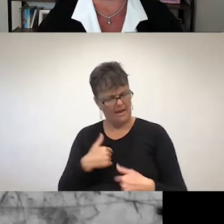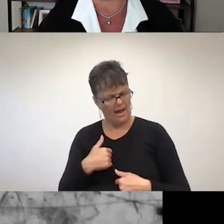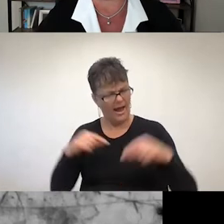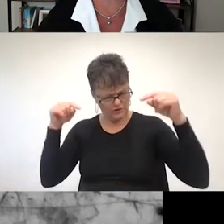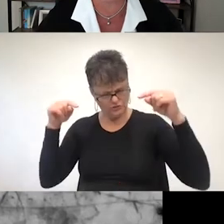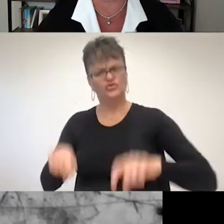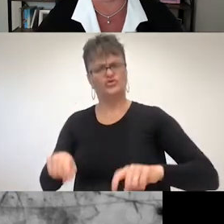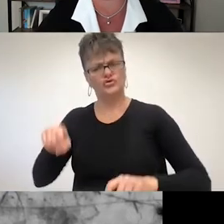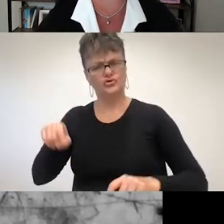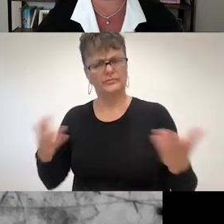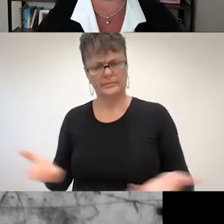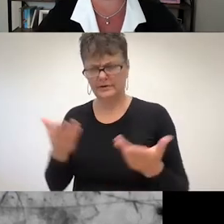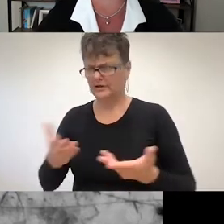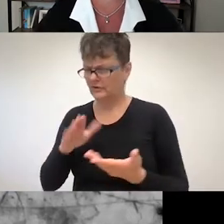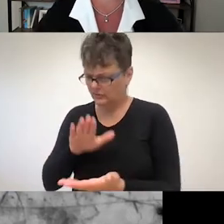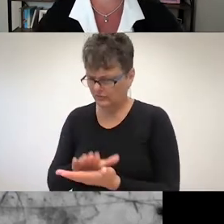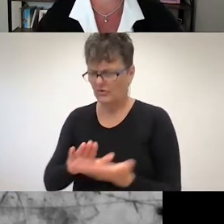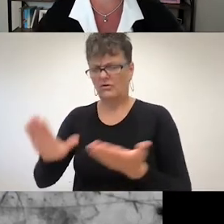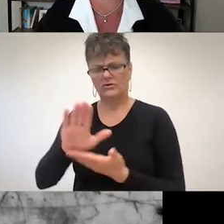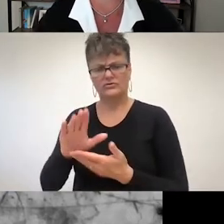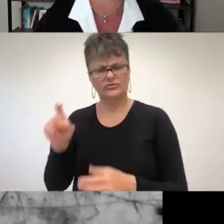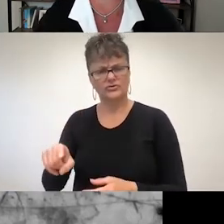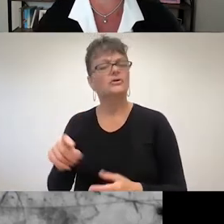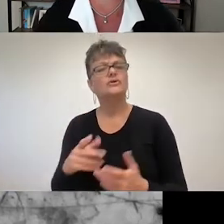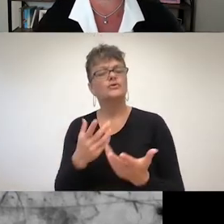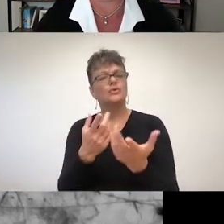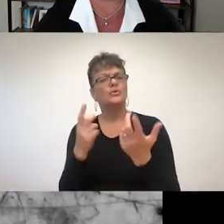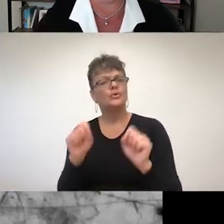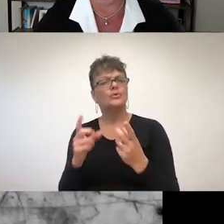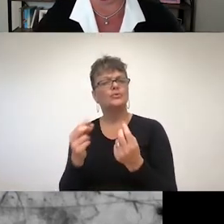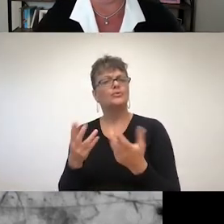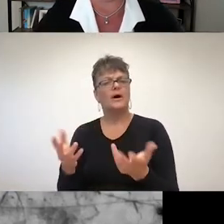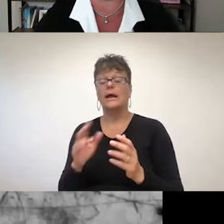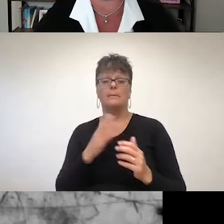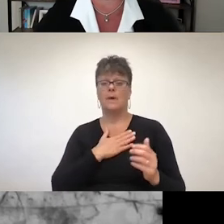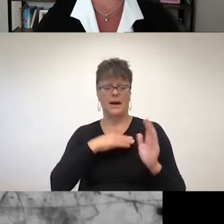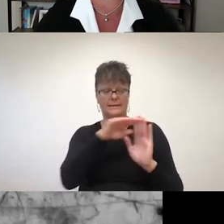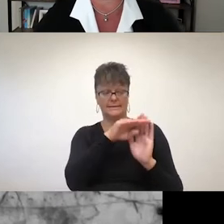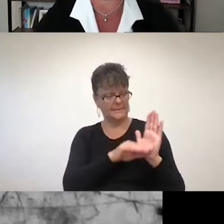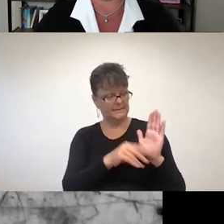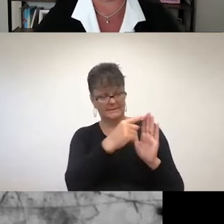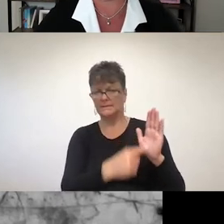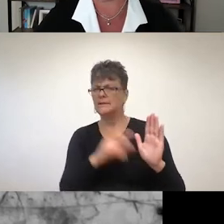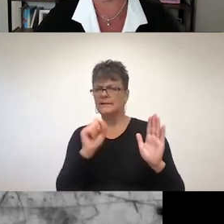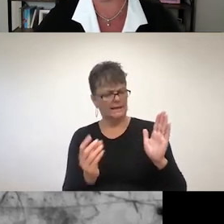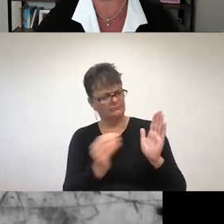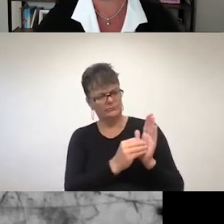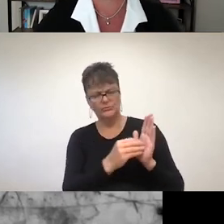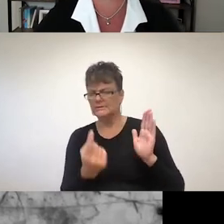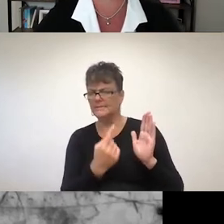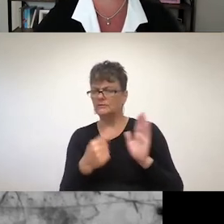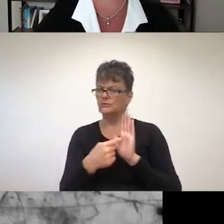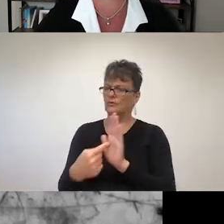classes, in our syllabi, in our structures, that help students feel able and adequate to be successful?